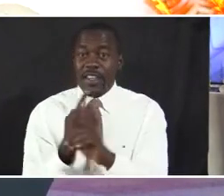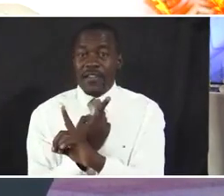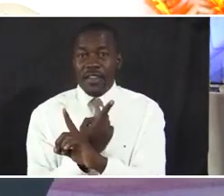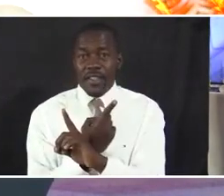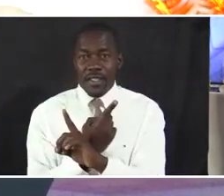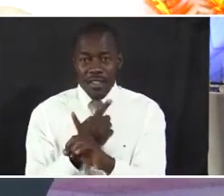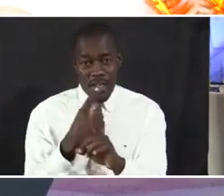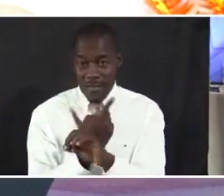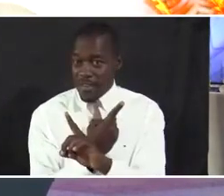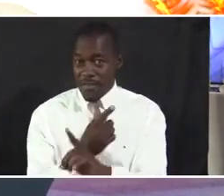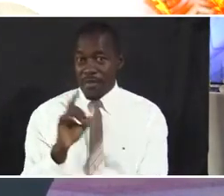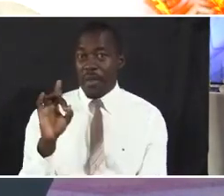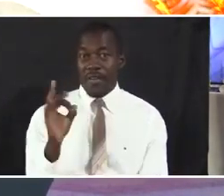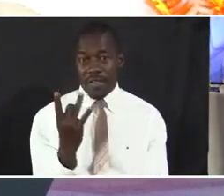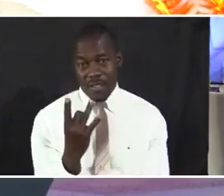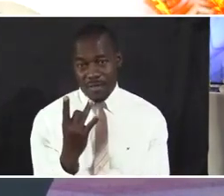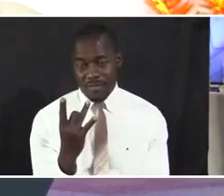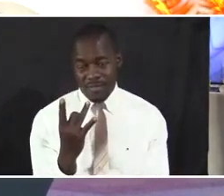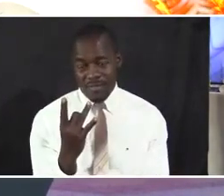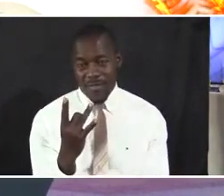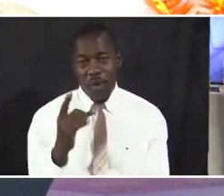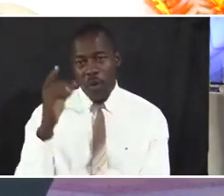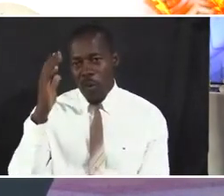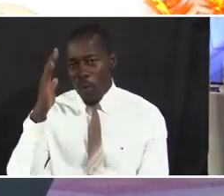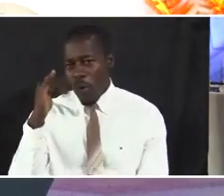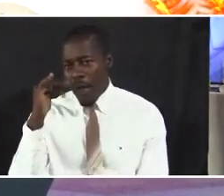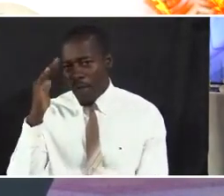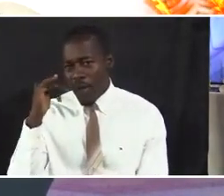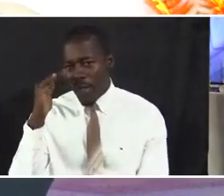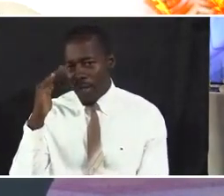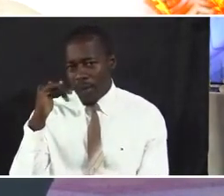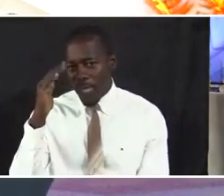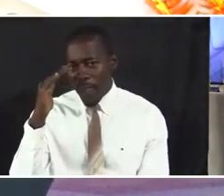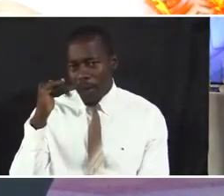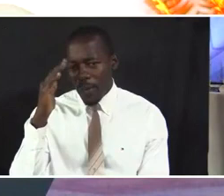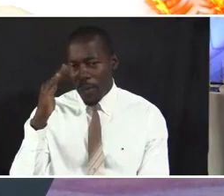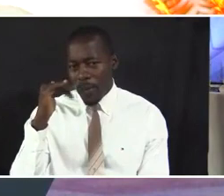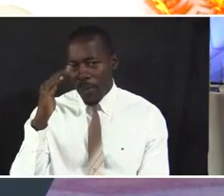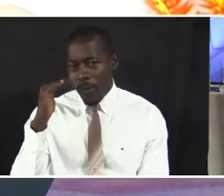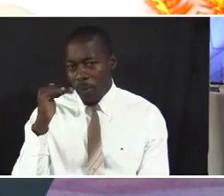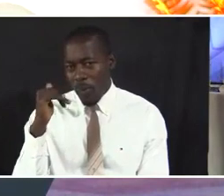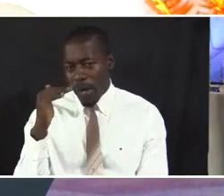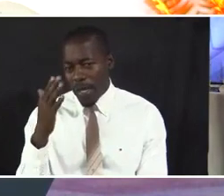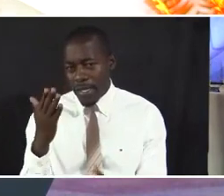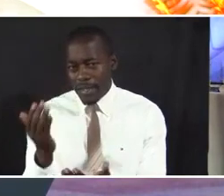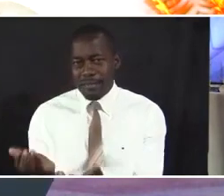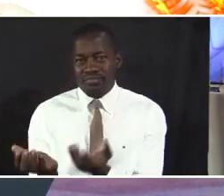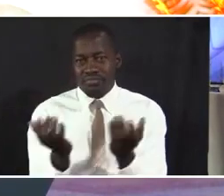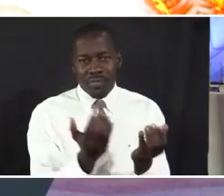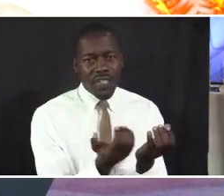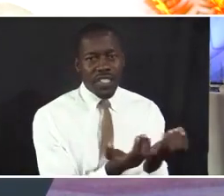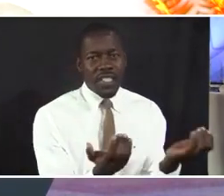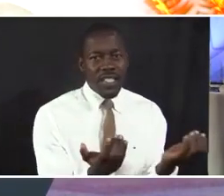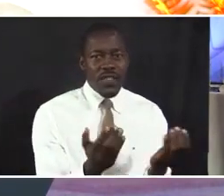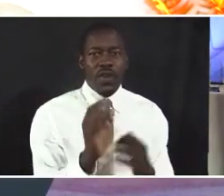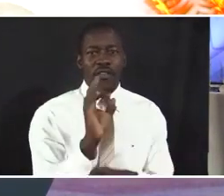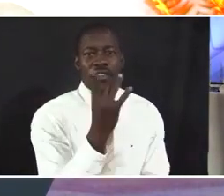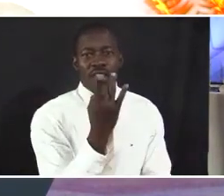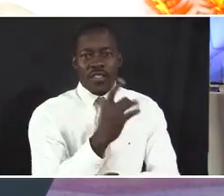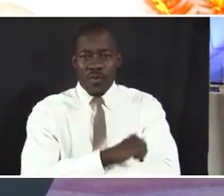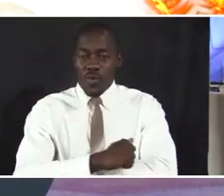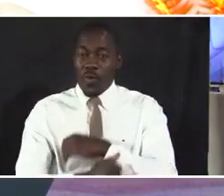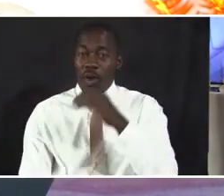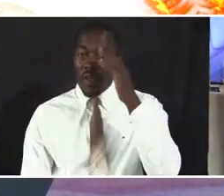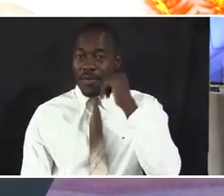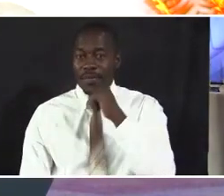as Adventists. Why do we take our children to Adventist schools? All in all, when it comes